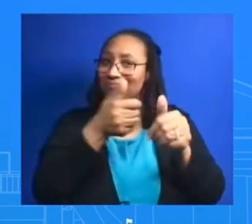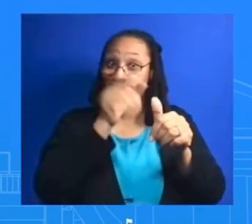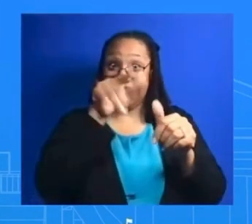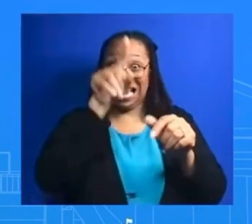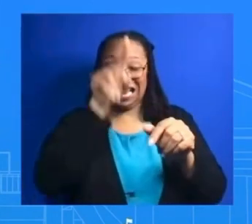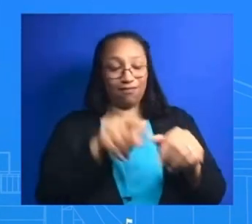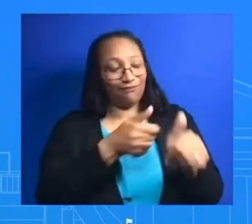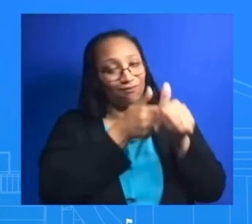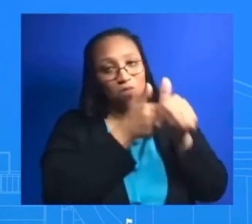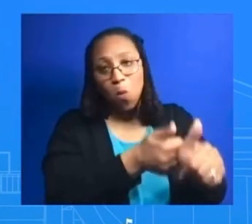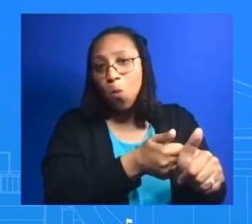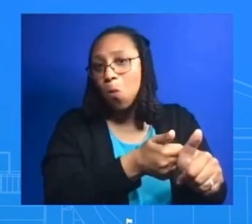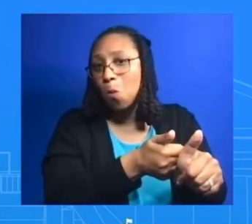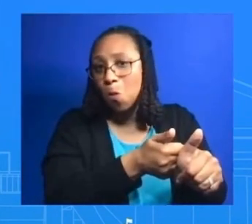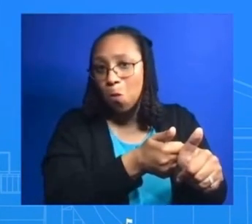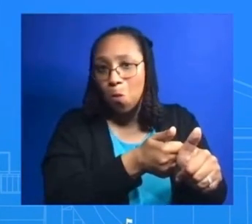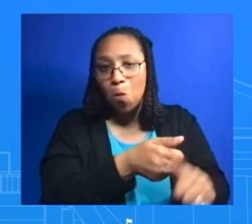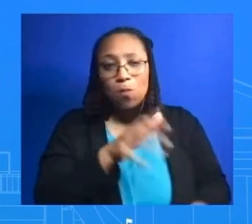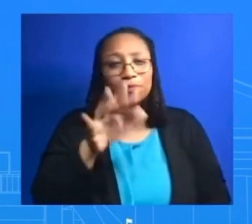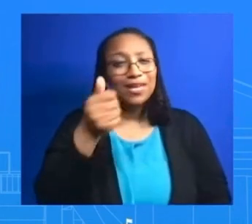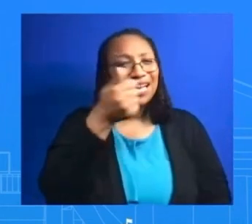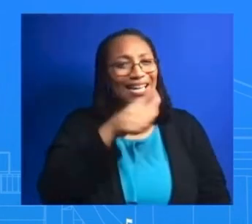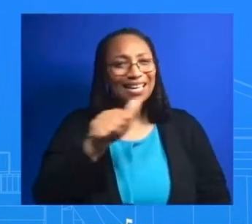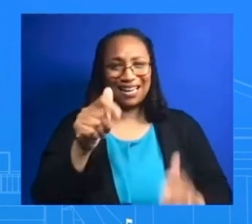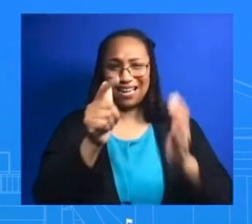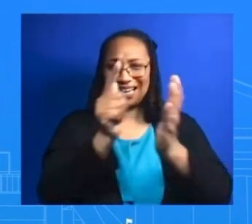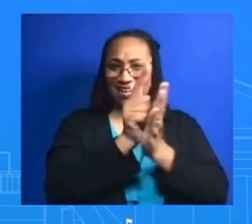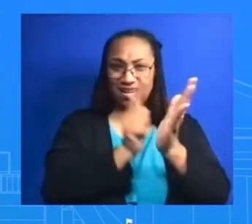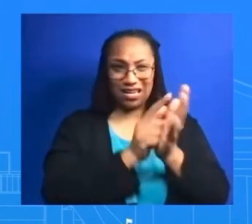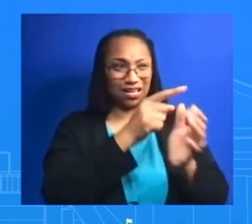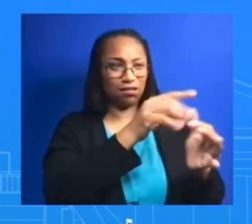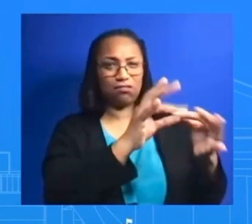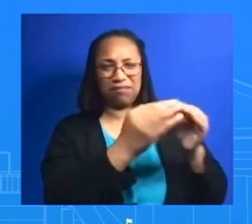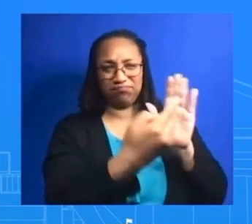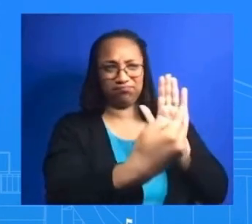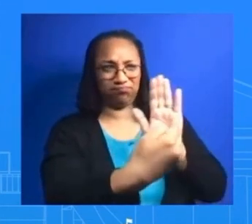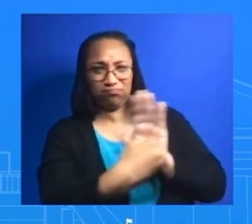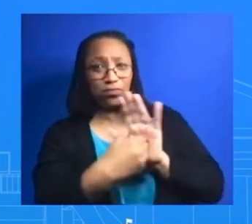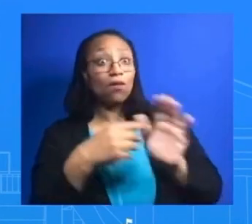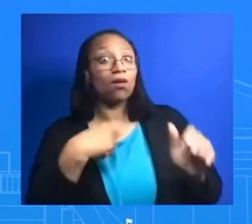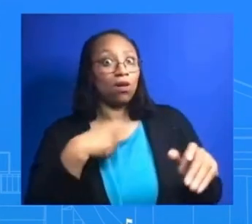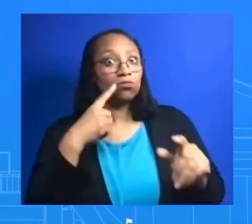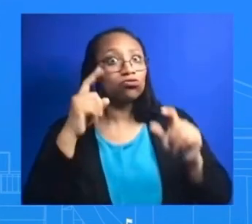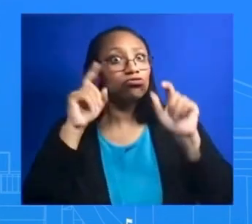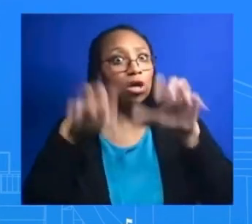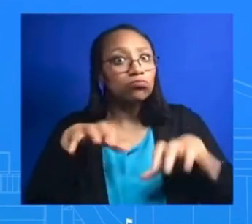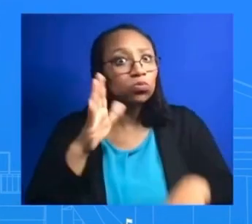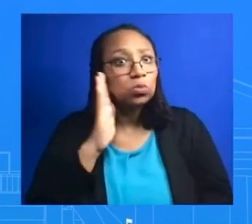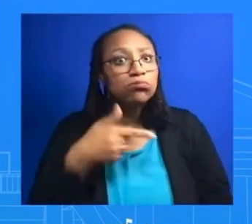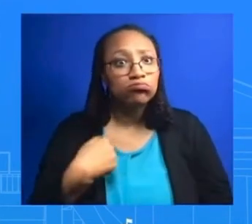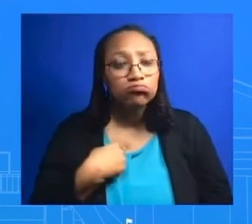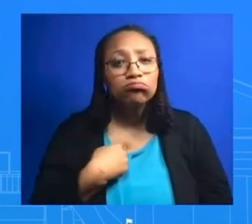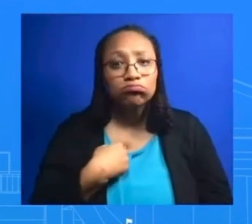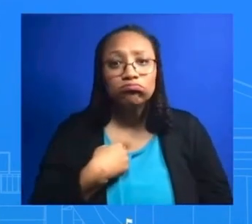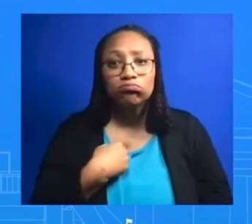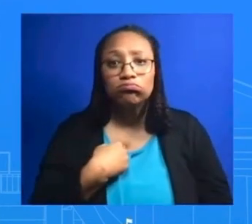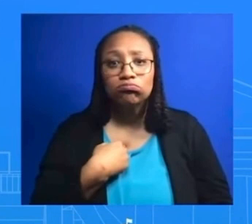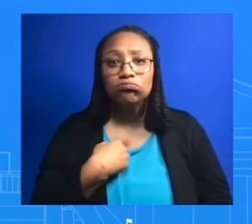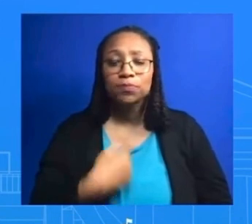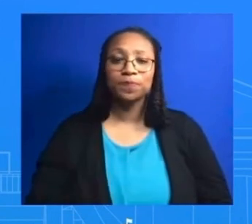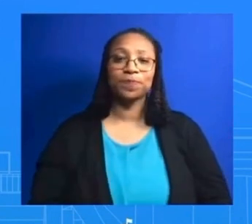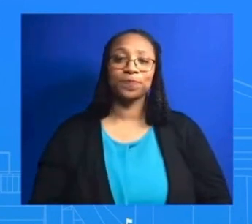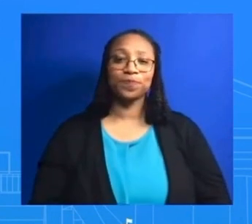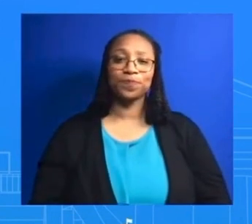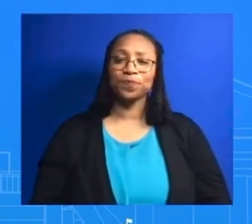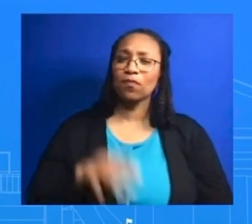if there was a legal challenge to that proposal. You say it's not a substitute, obviously, for debt forgiveness.